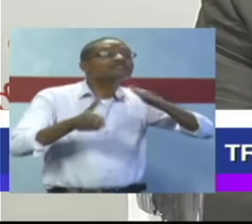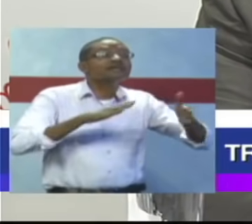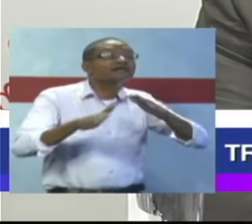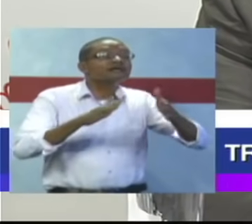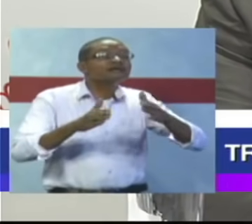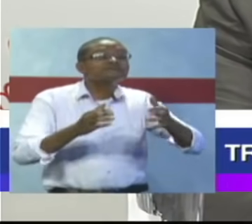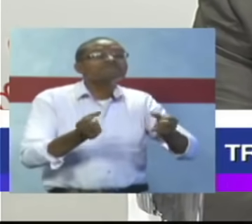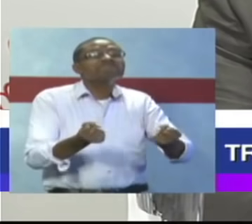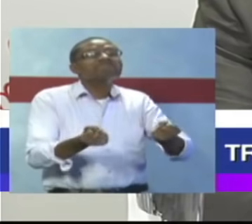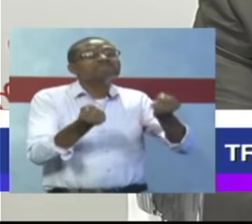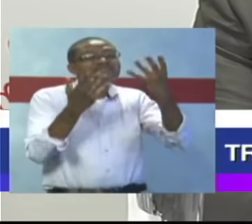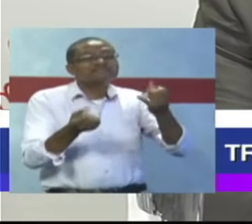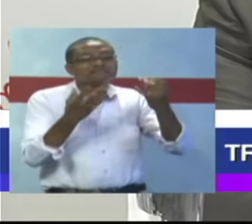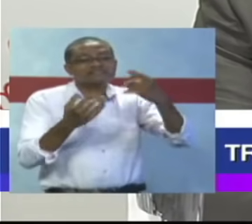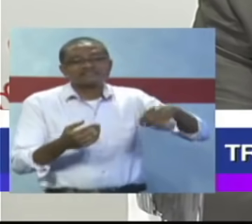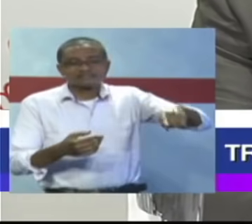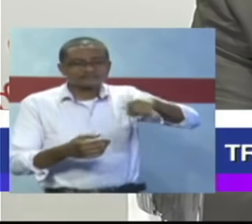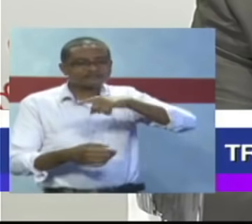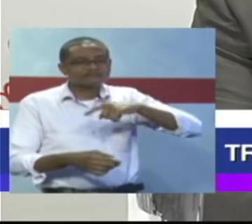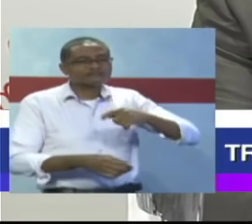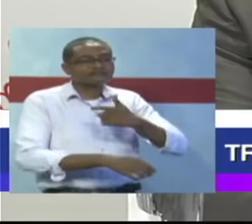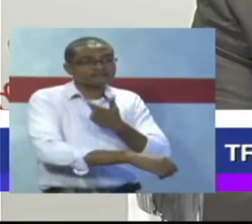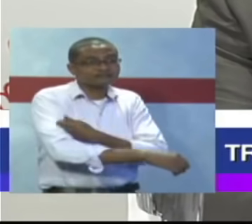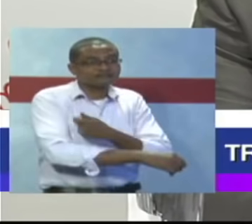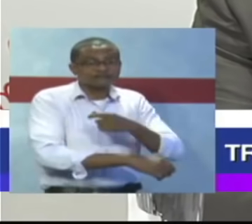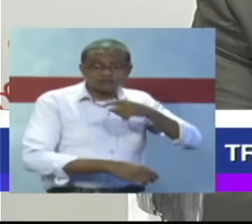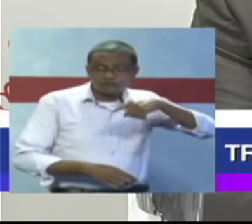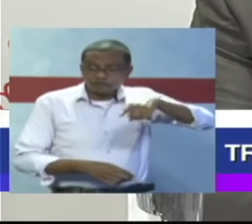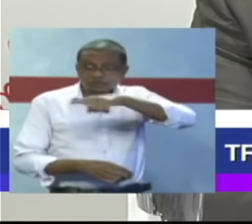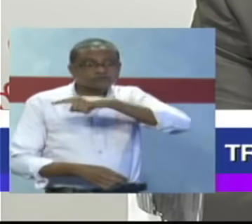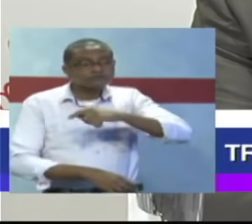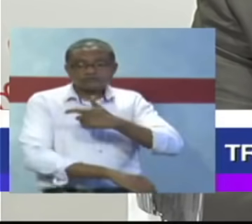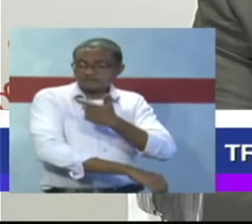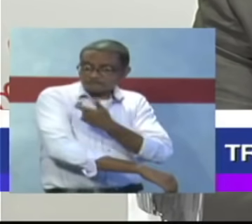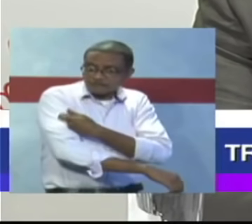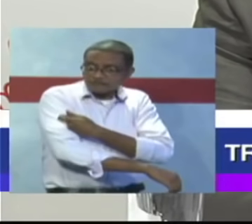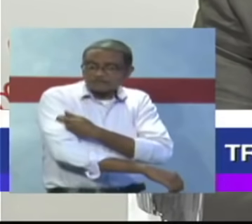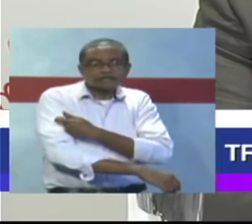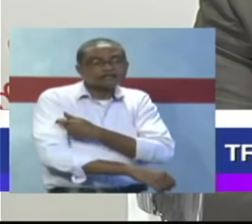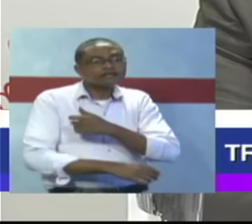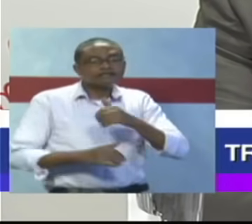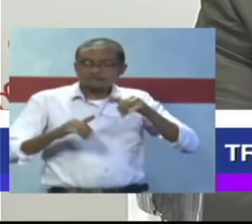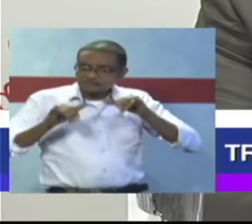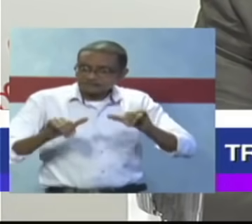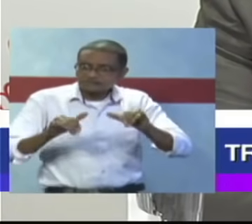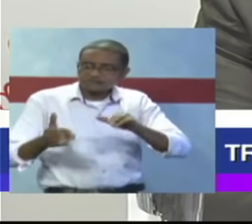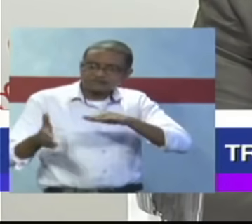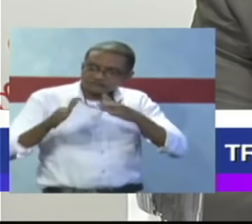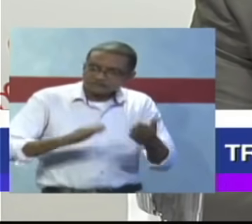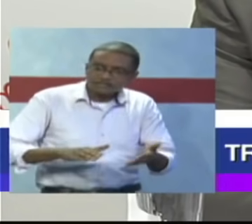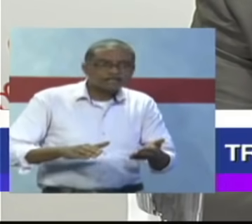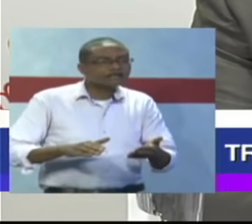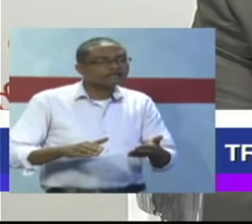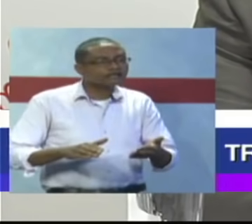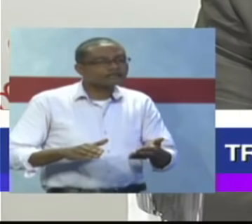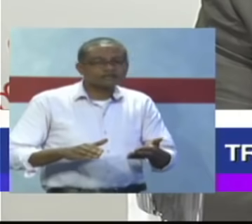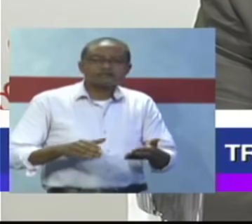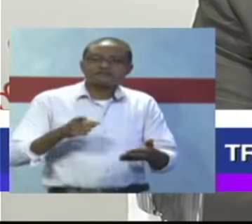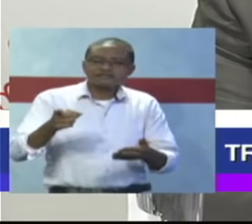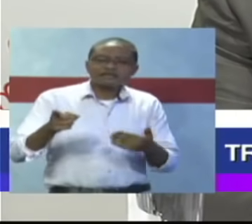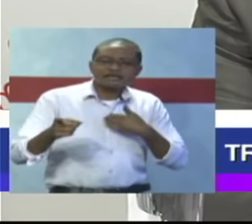unvaccinated. Those who have been vaccinated and still have passed on from COVID-19 have been those who have had very